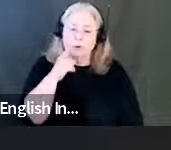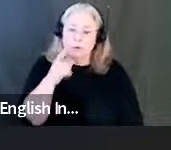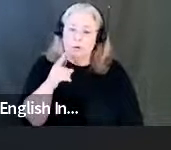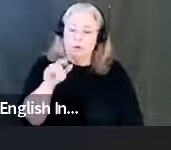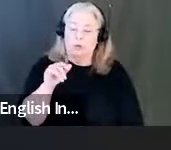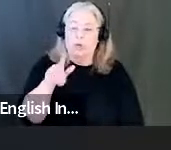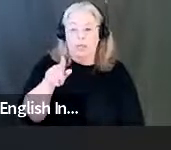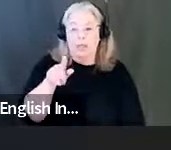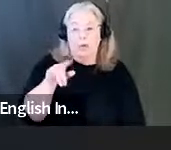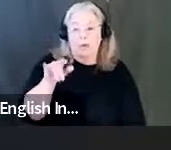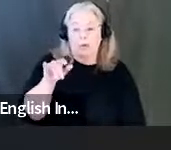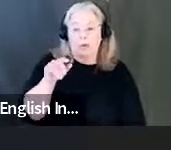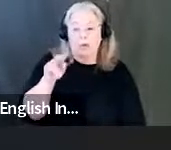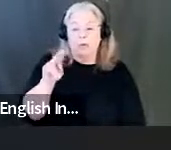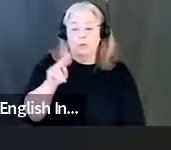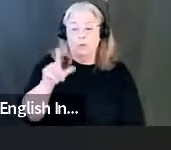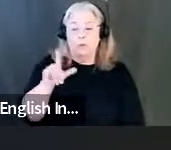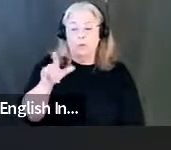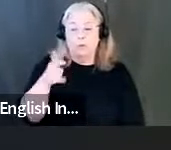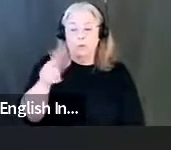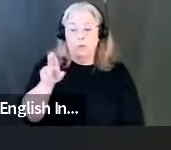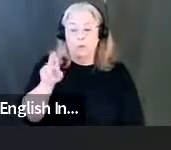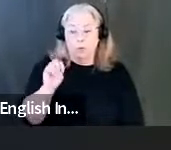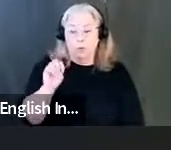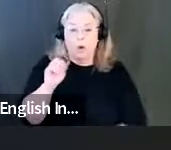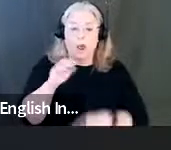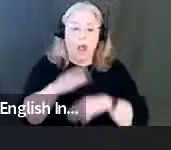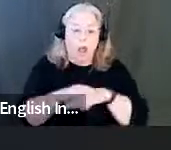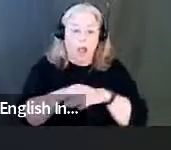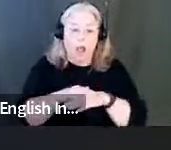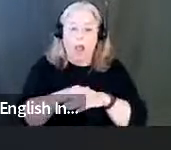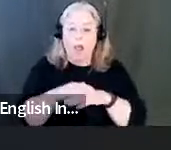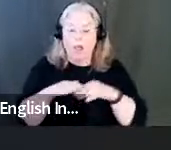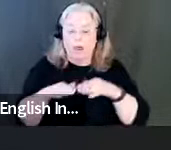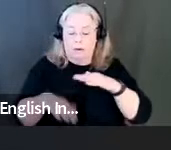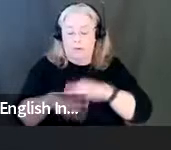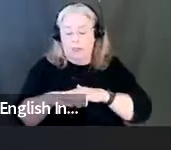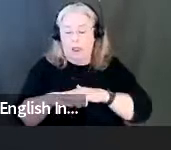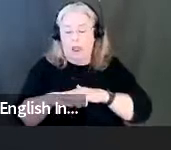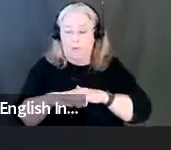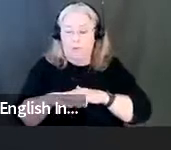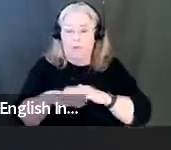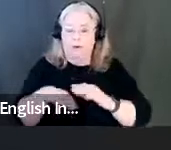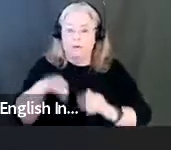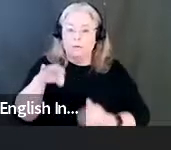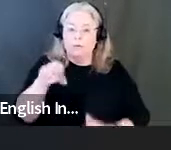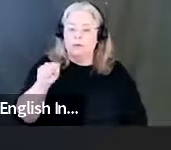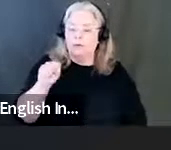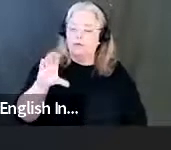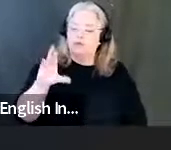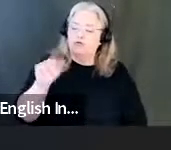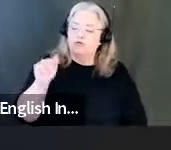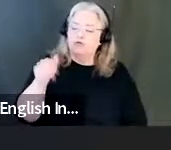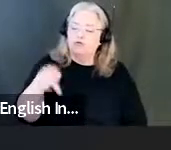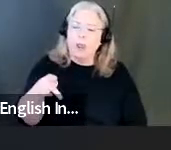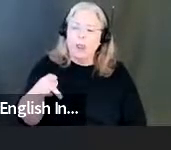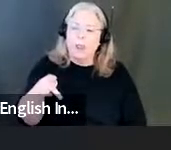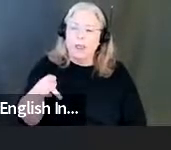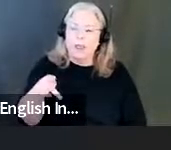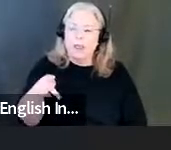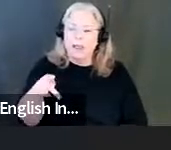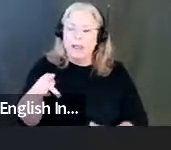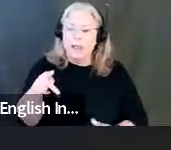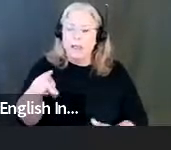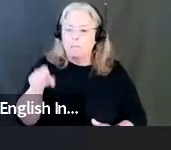you used, I put U-glue on the bottom of the fixed mount and I found scrap pieces of plastic